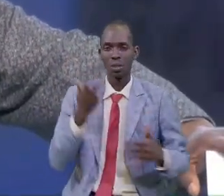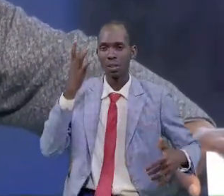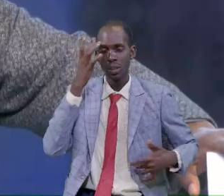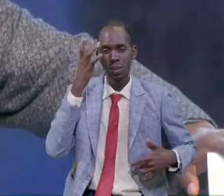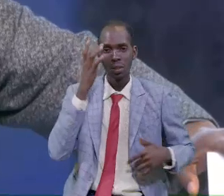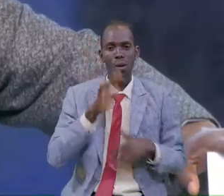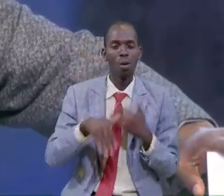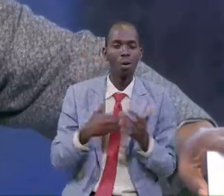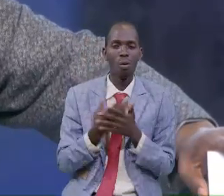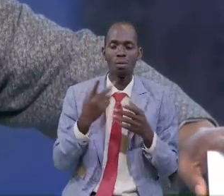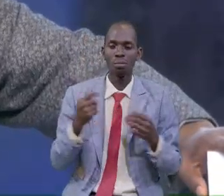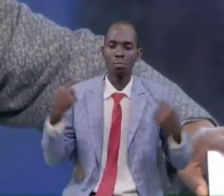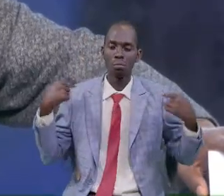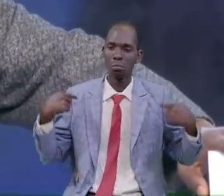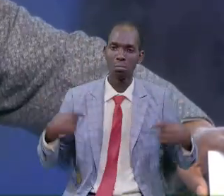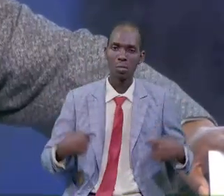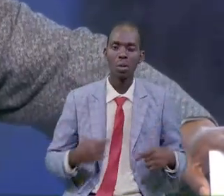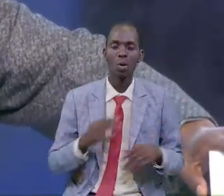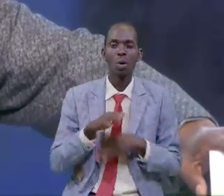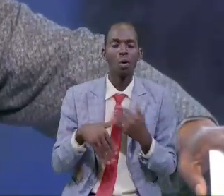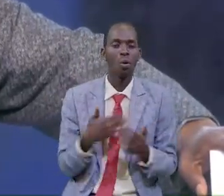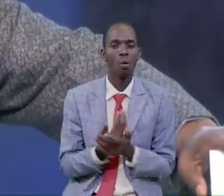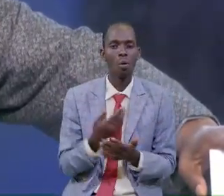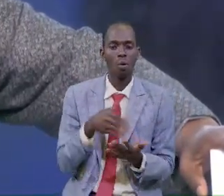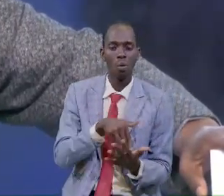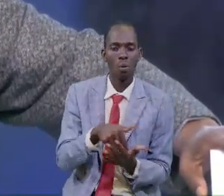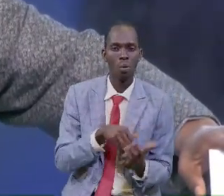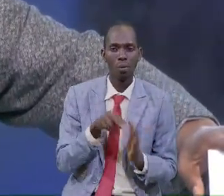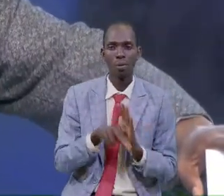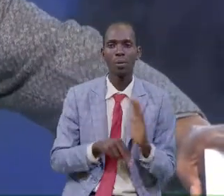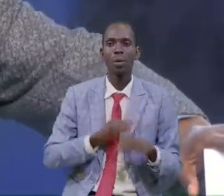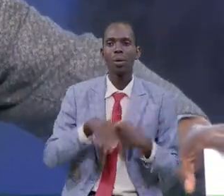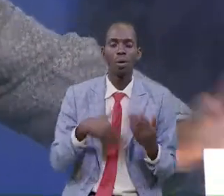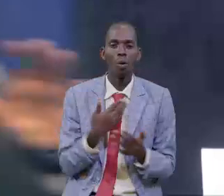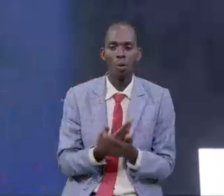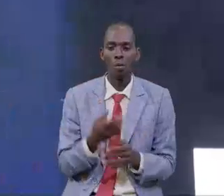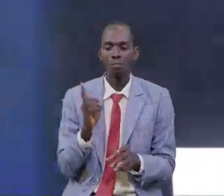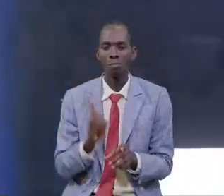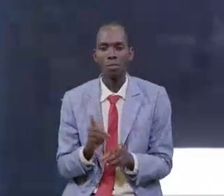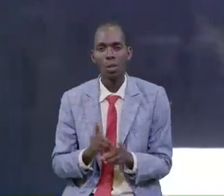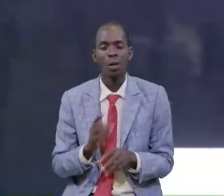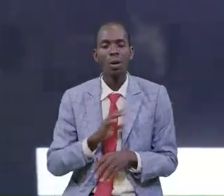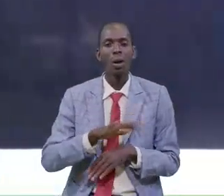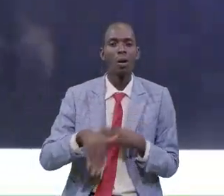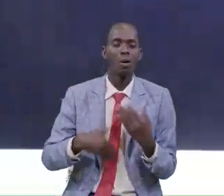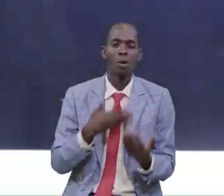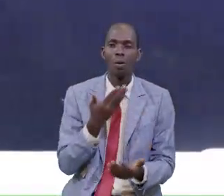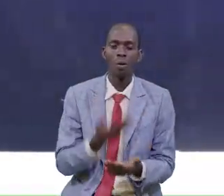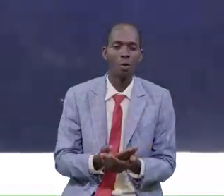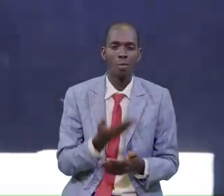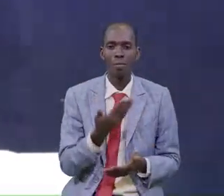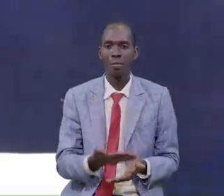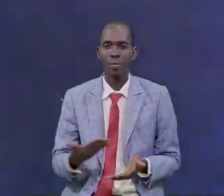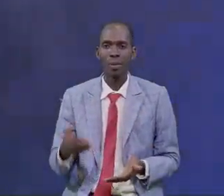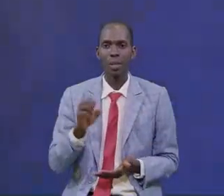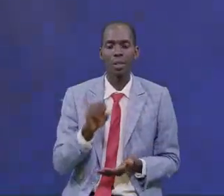infirmity, all weakness, all impotence, and all things that bring pain to